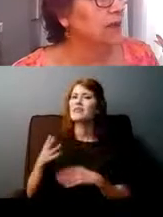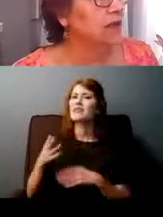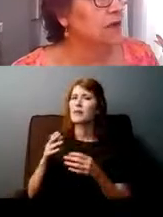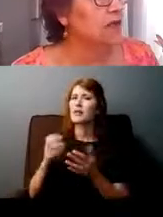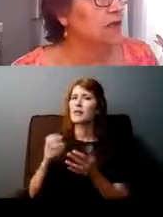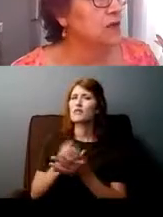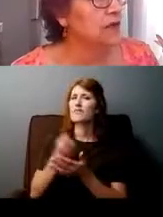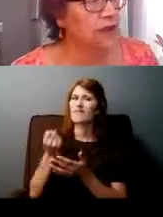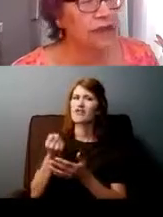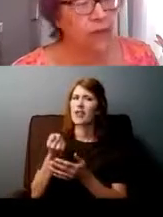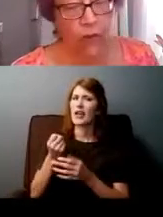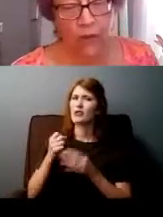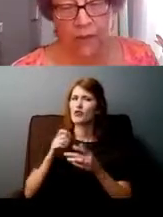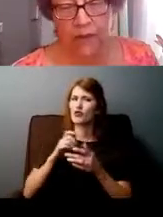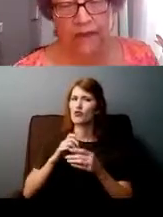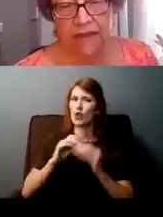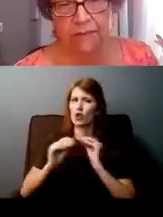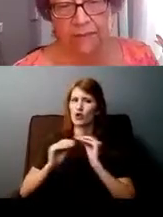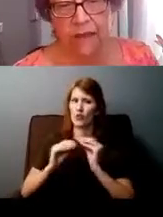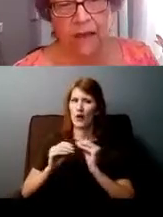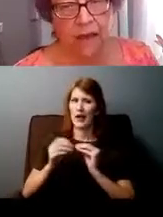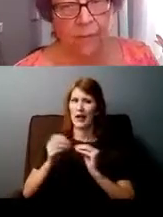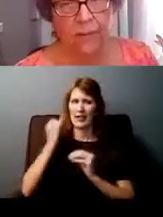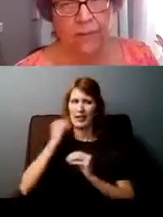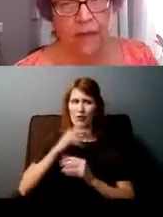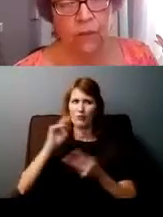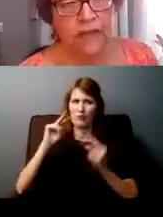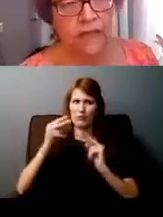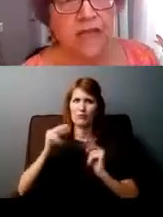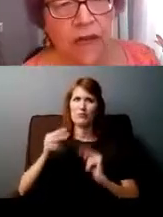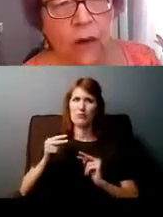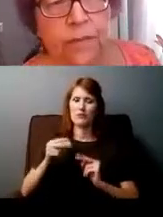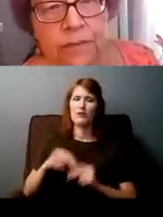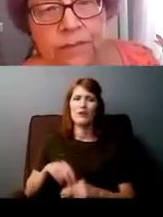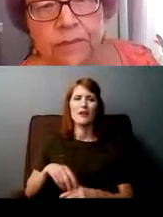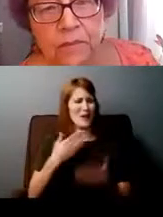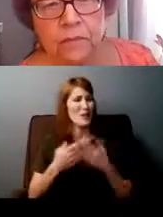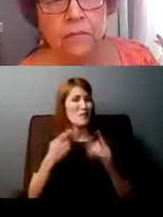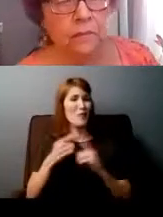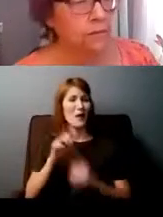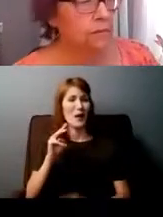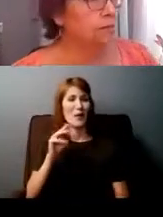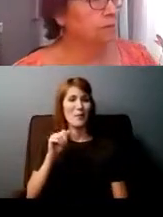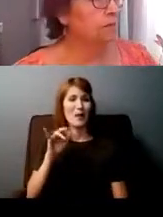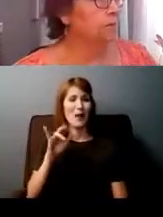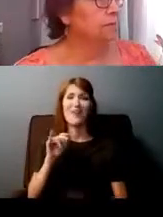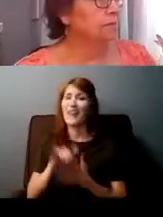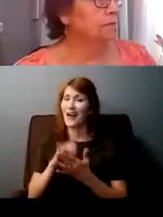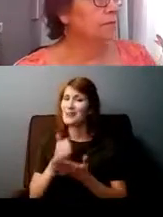not being accusatory. Very good point, Marion. It really does help.